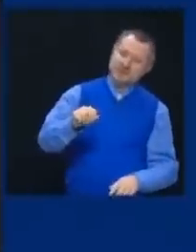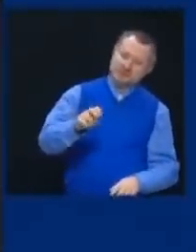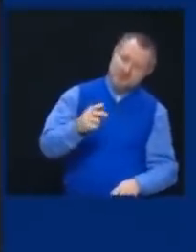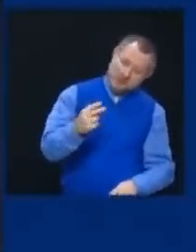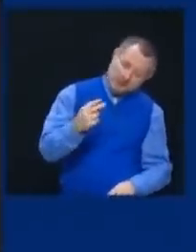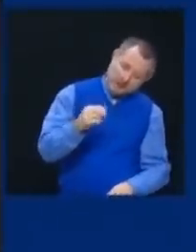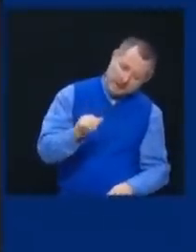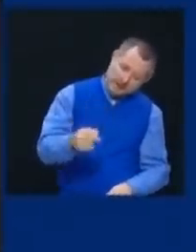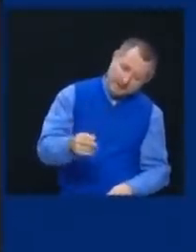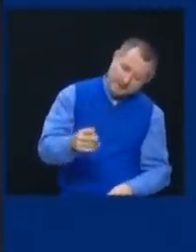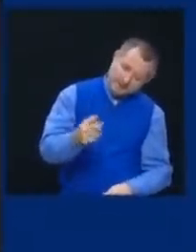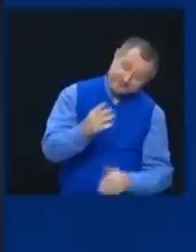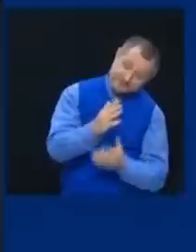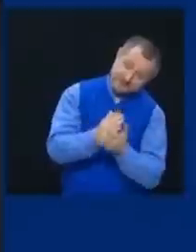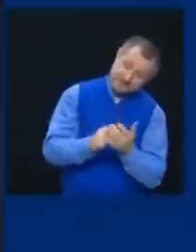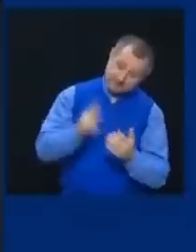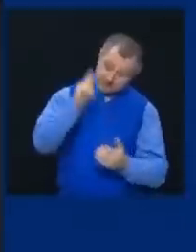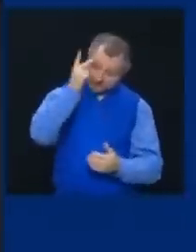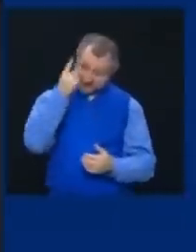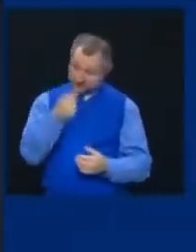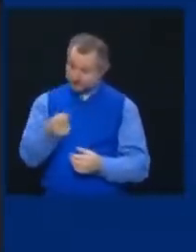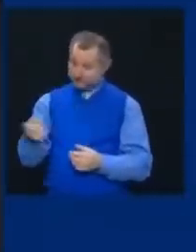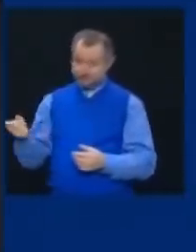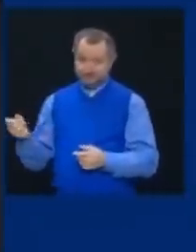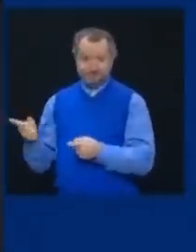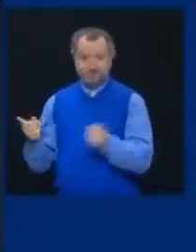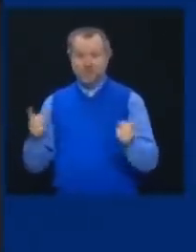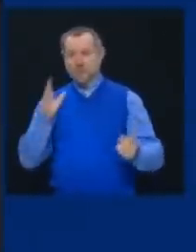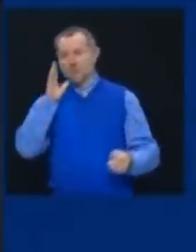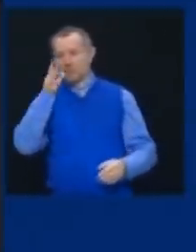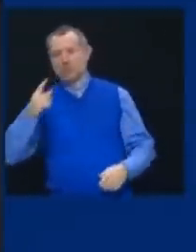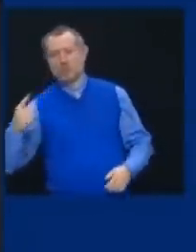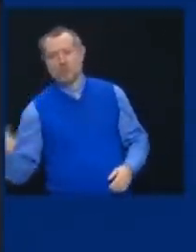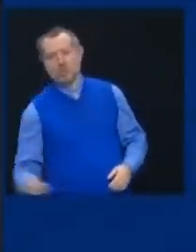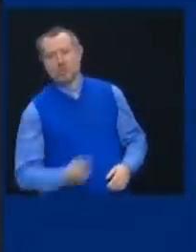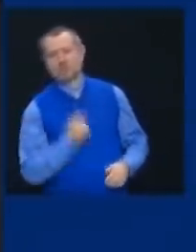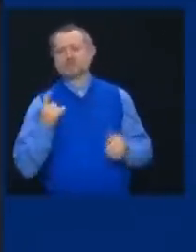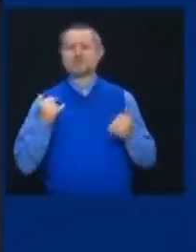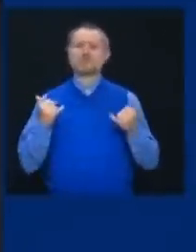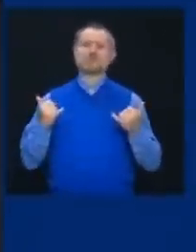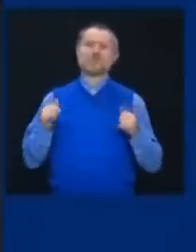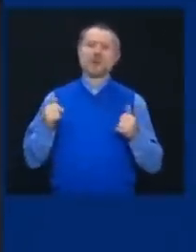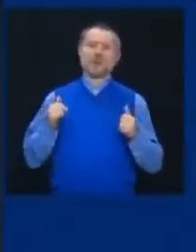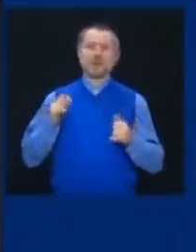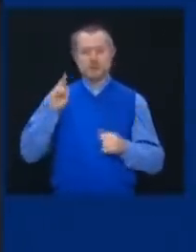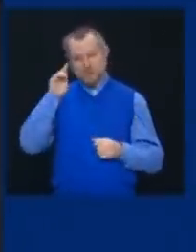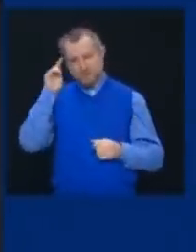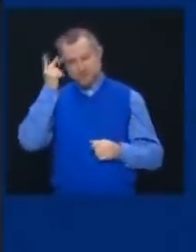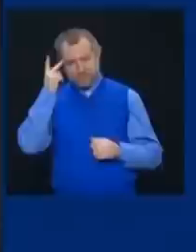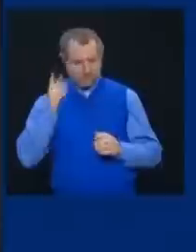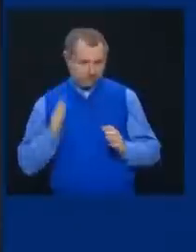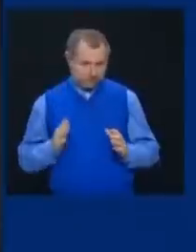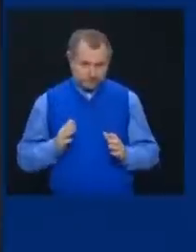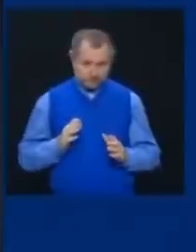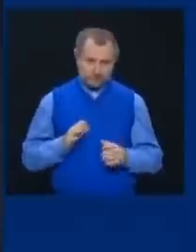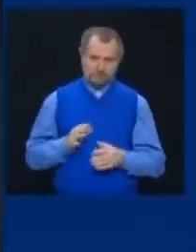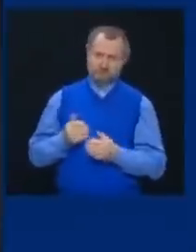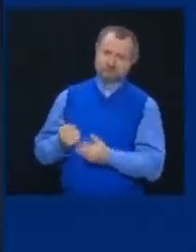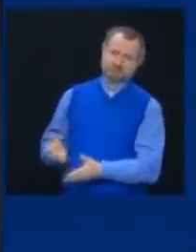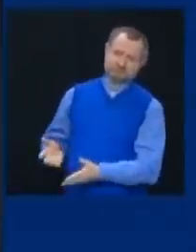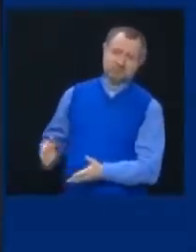Some politicians will always play politics, right? That's the nature of the beast. I don't think today is a day for